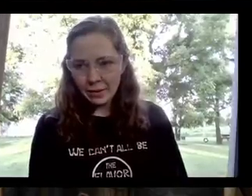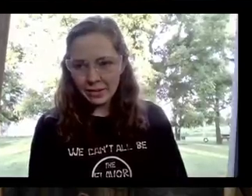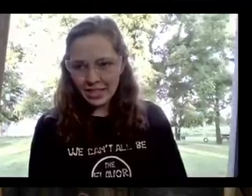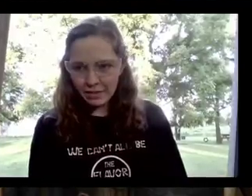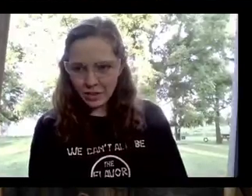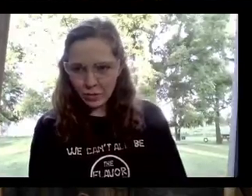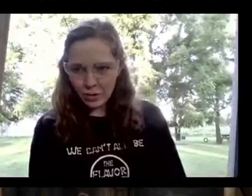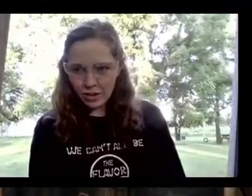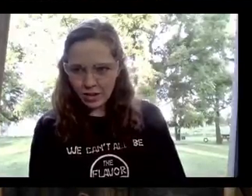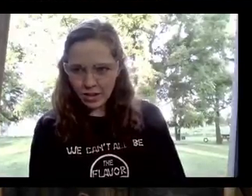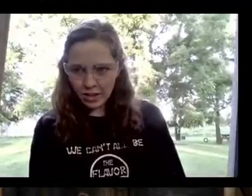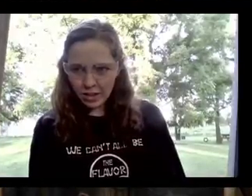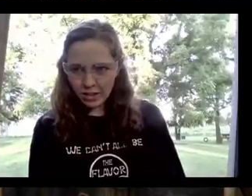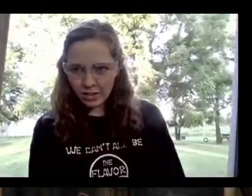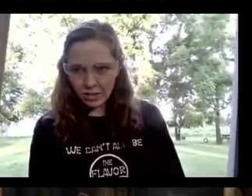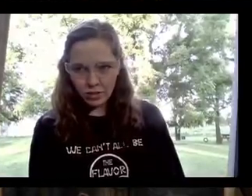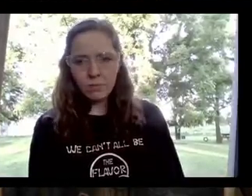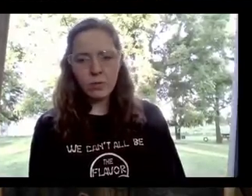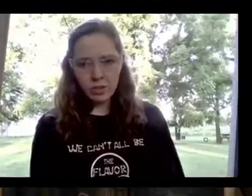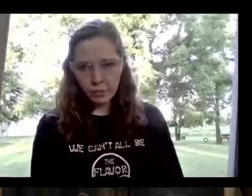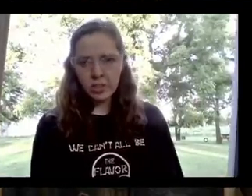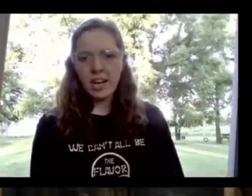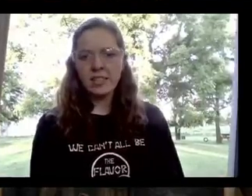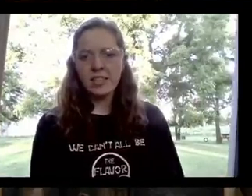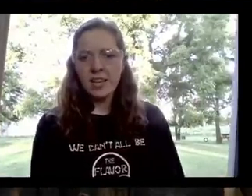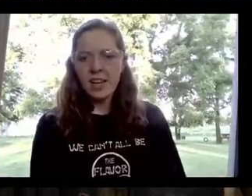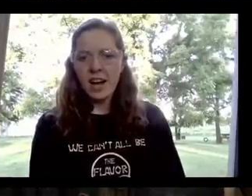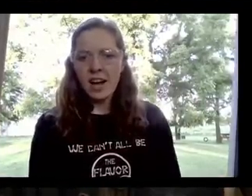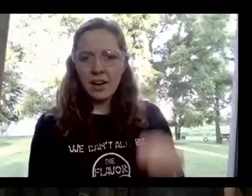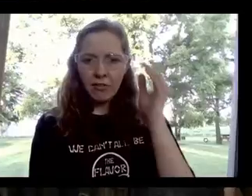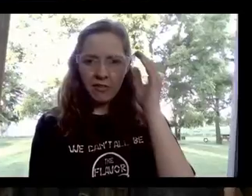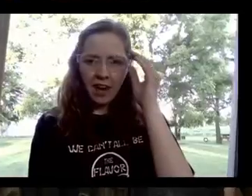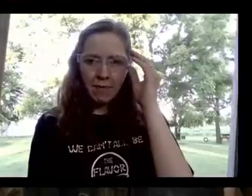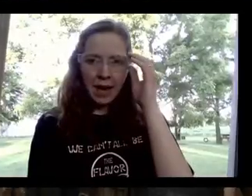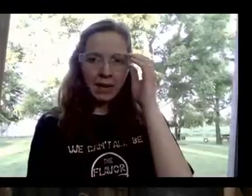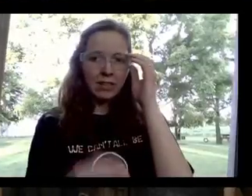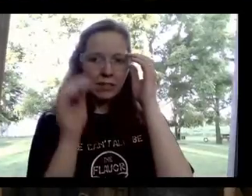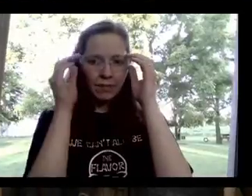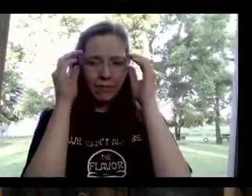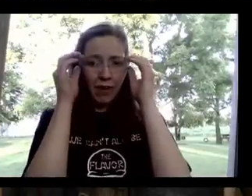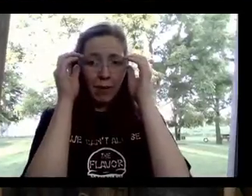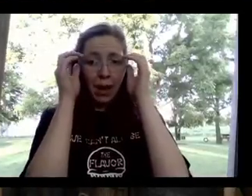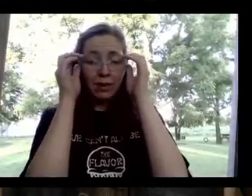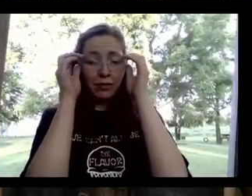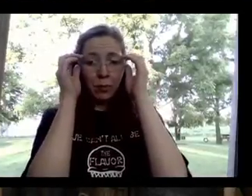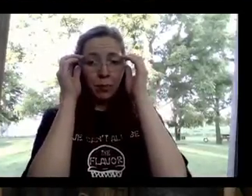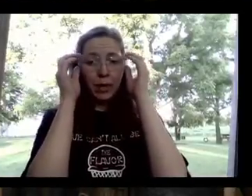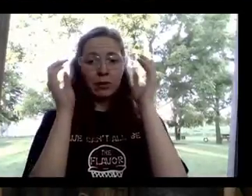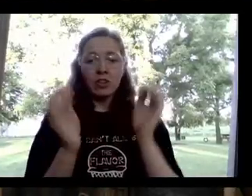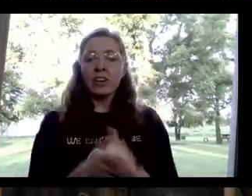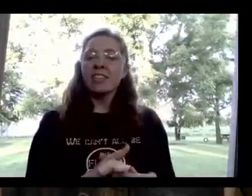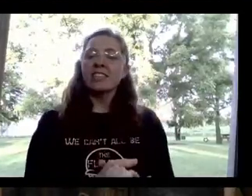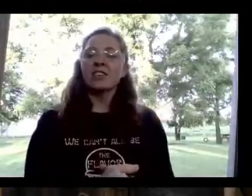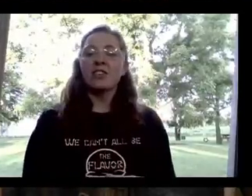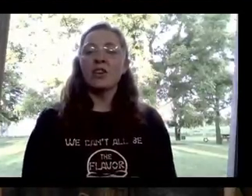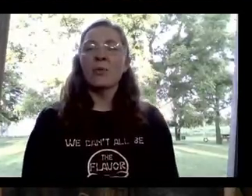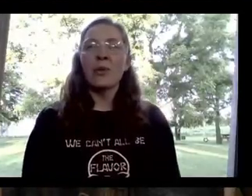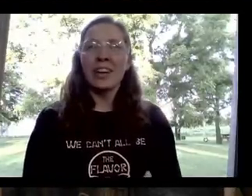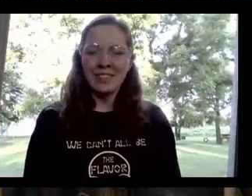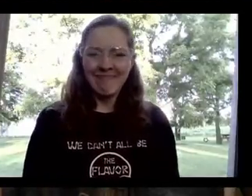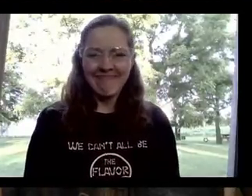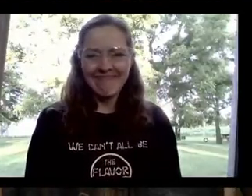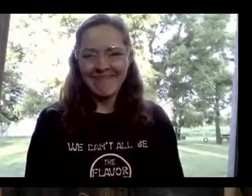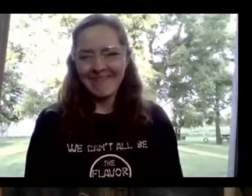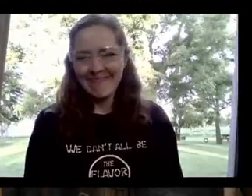see, we received two more super chats. 5 pounds. Awesome. 5 pounds from Peter Tricker says, good show,